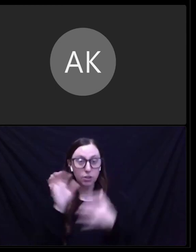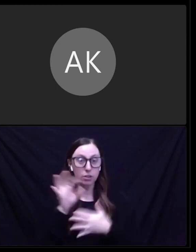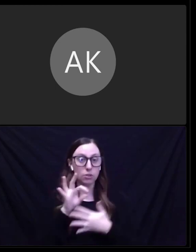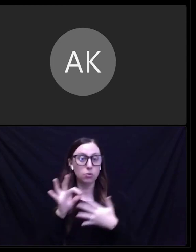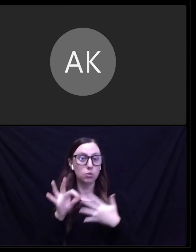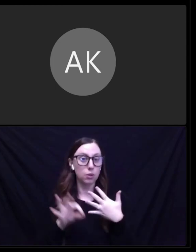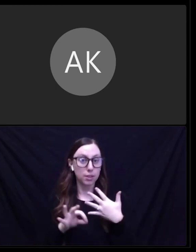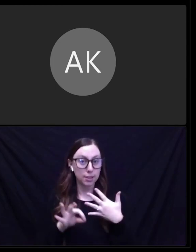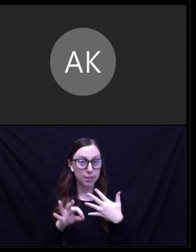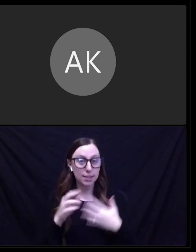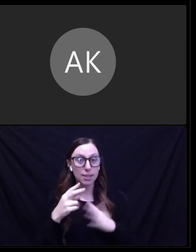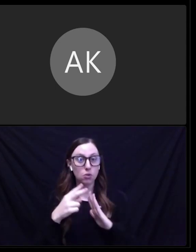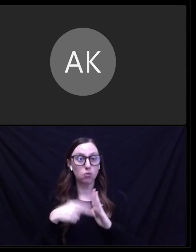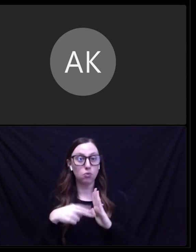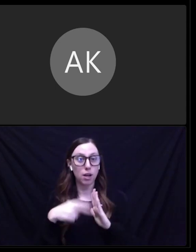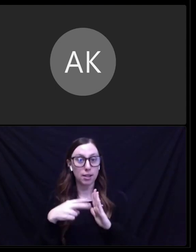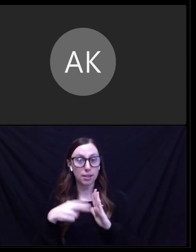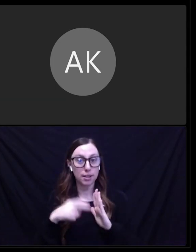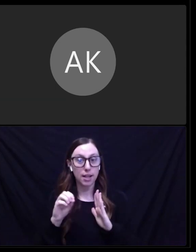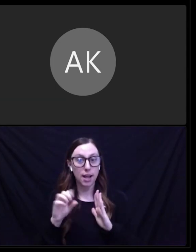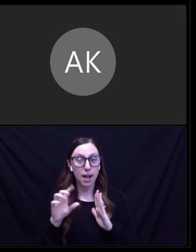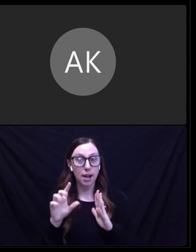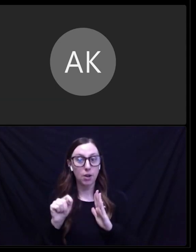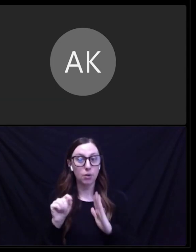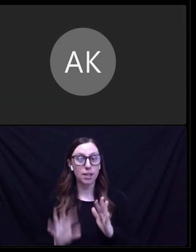into the ATI